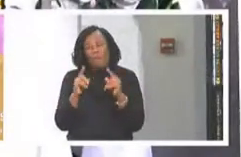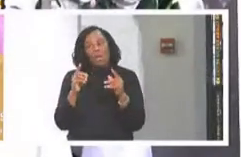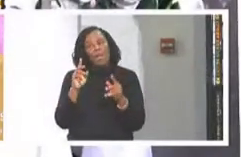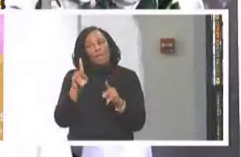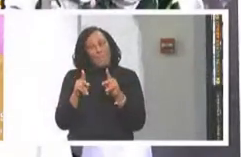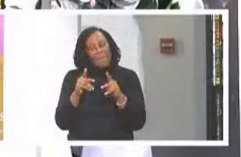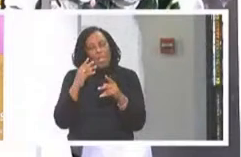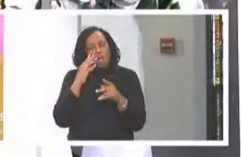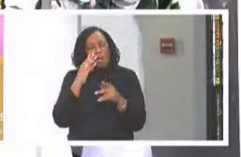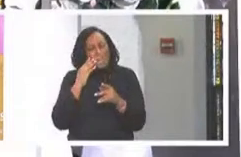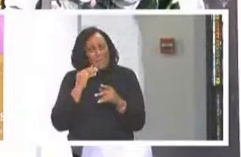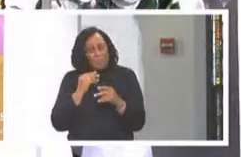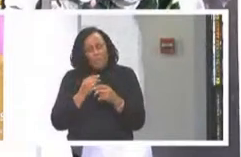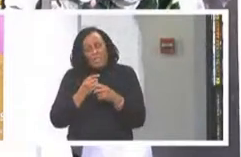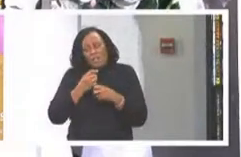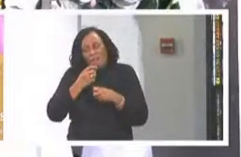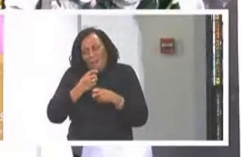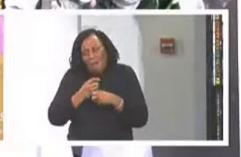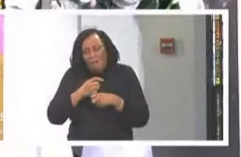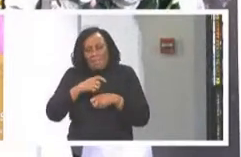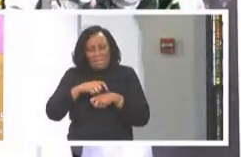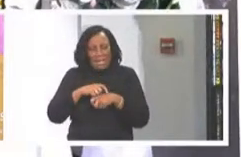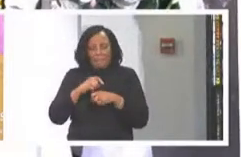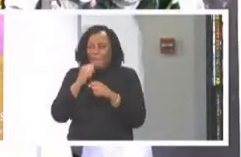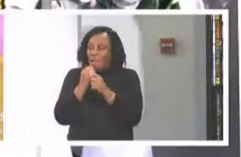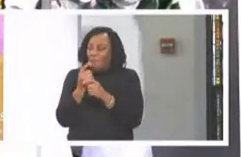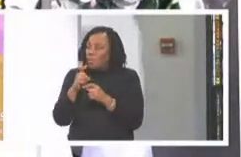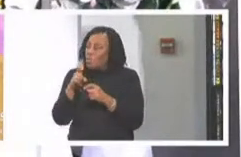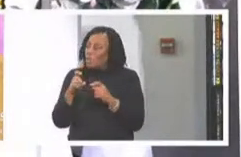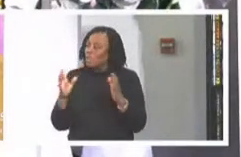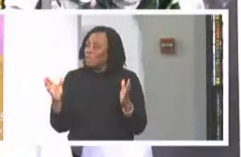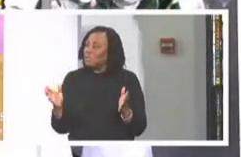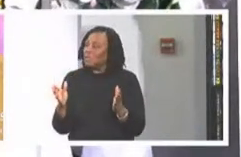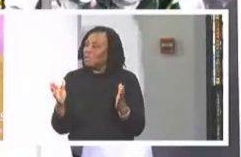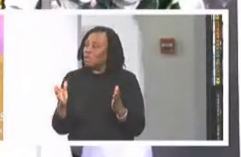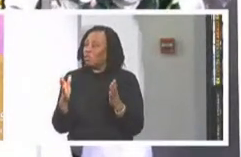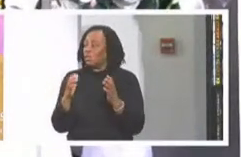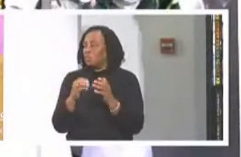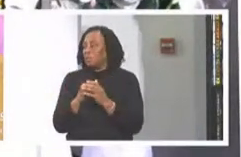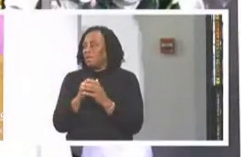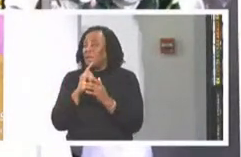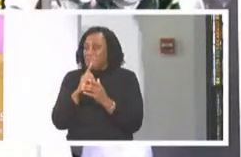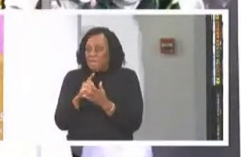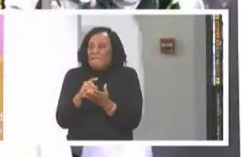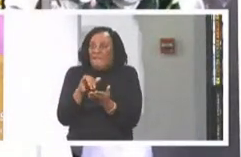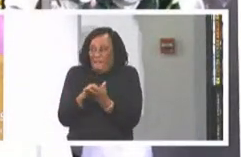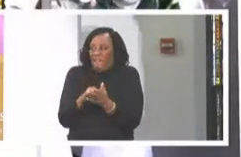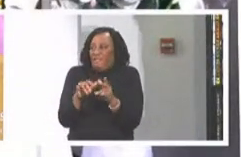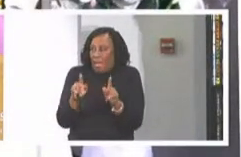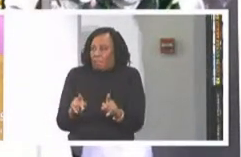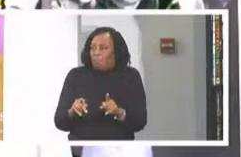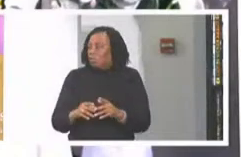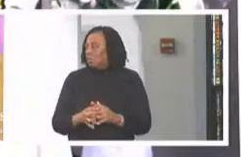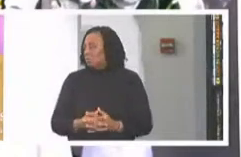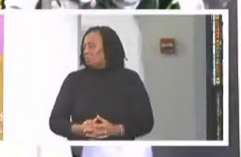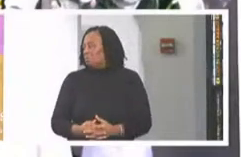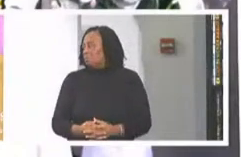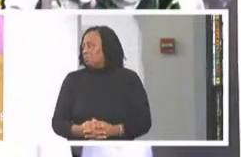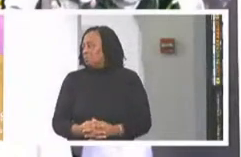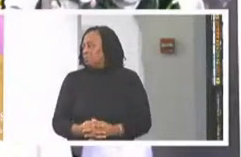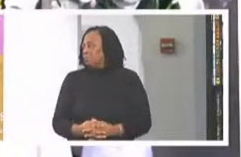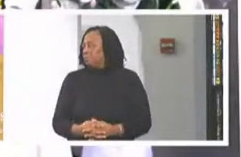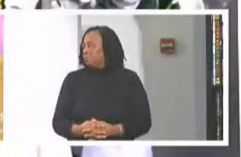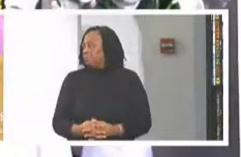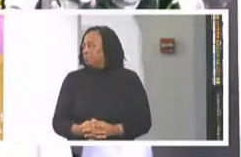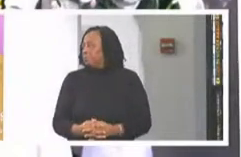through that could all use some encouragement. Be that person. It's time to